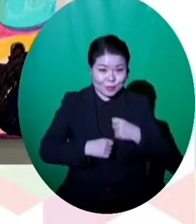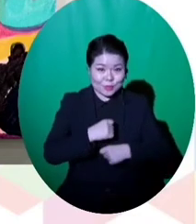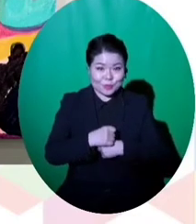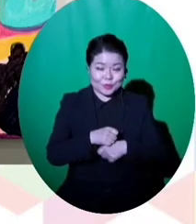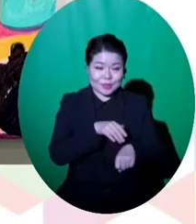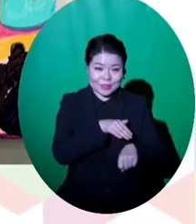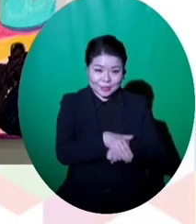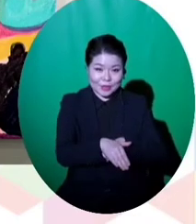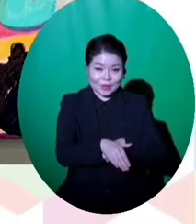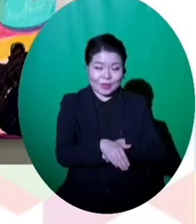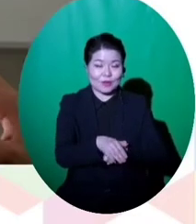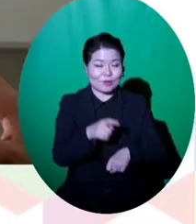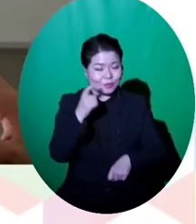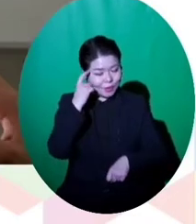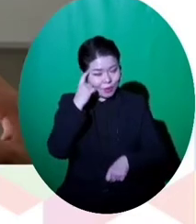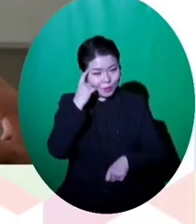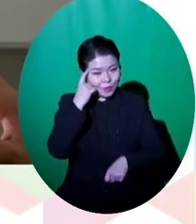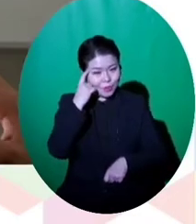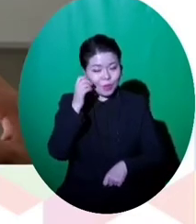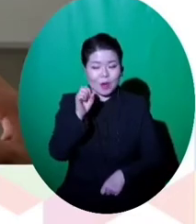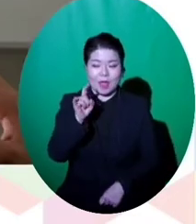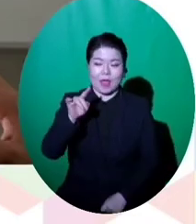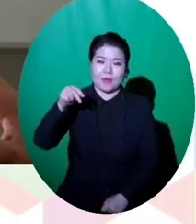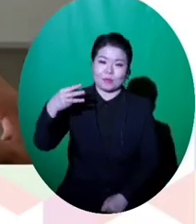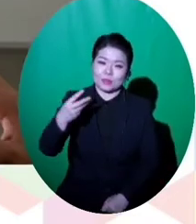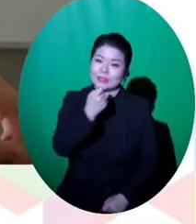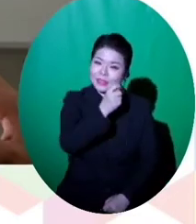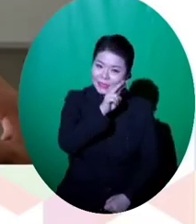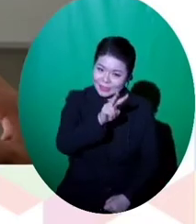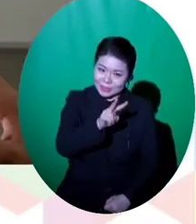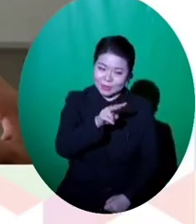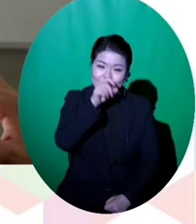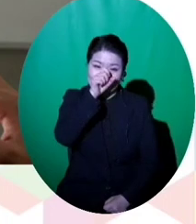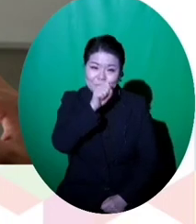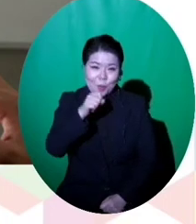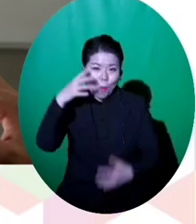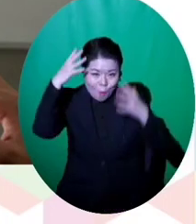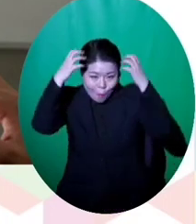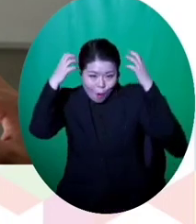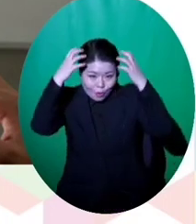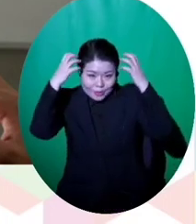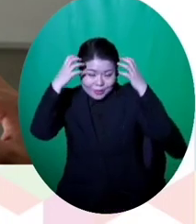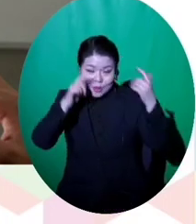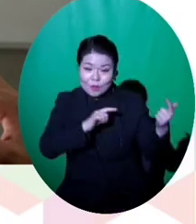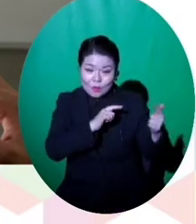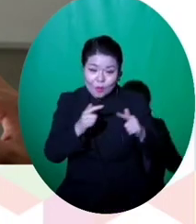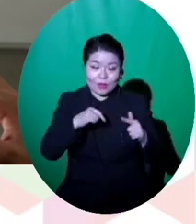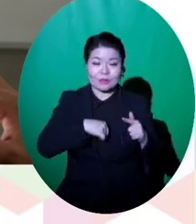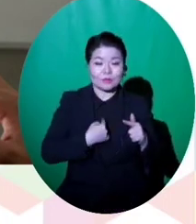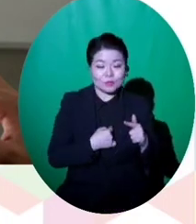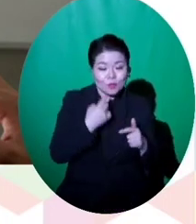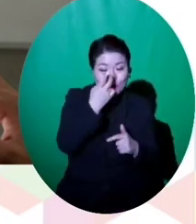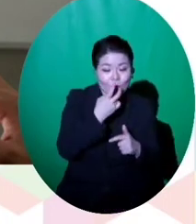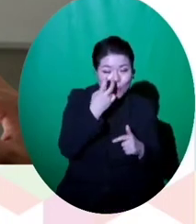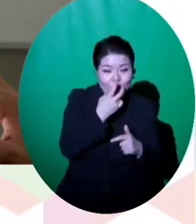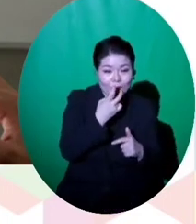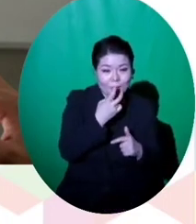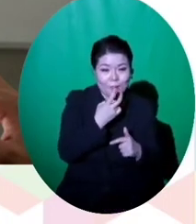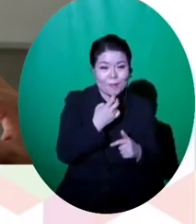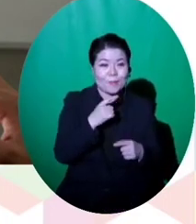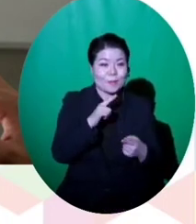things that are supposed to help you feel better. So let's resist the packaging of